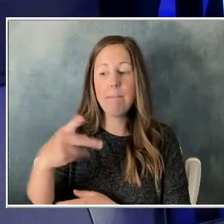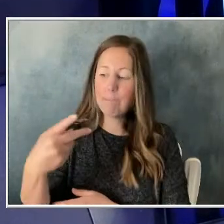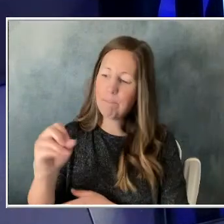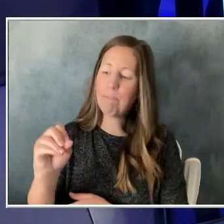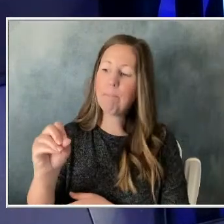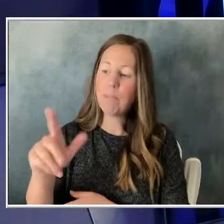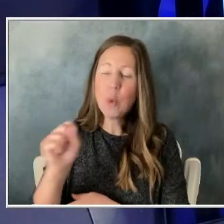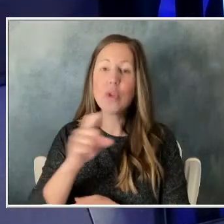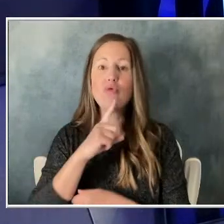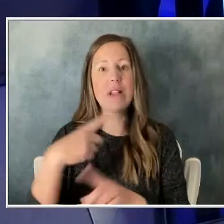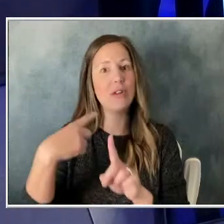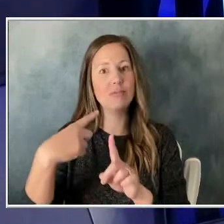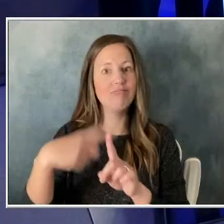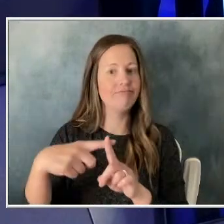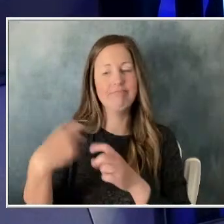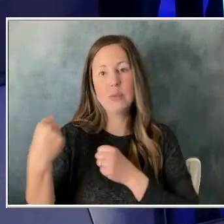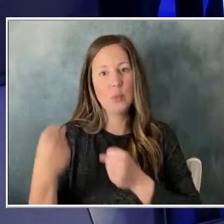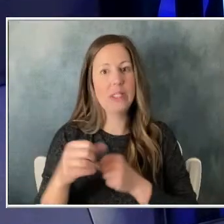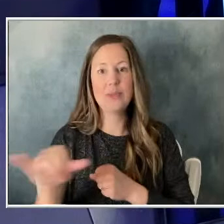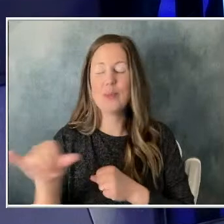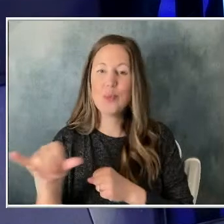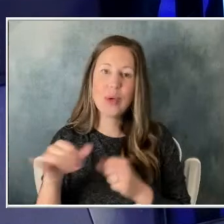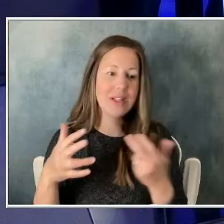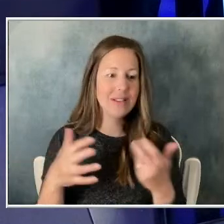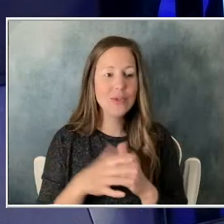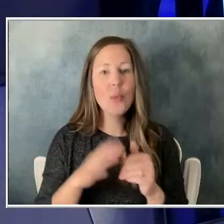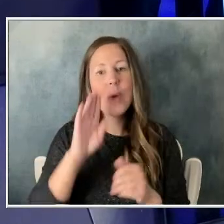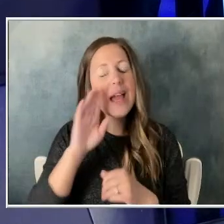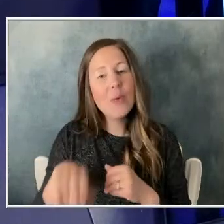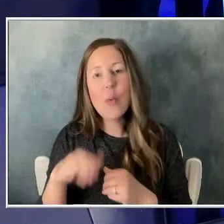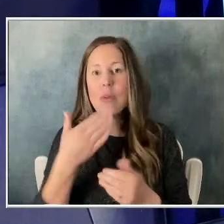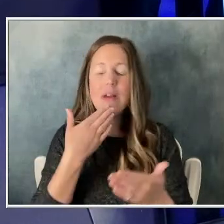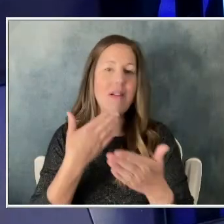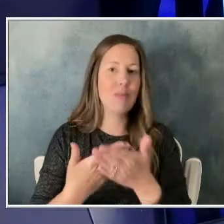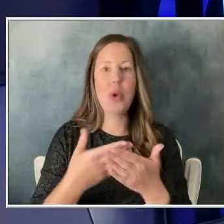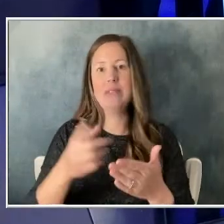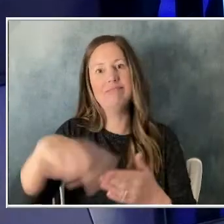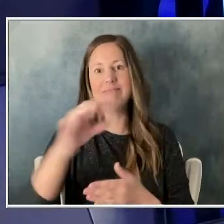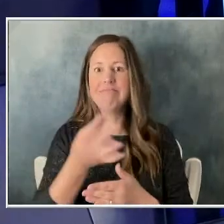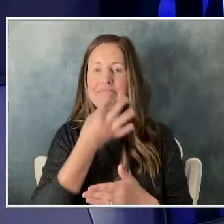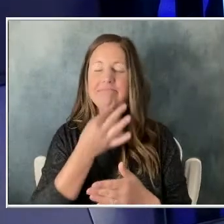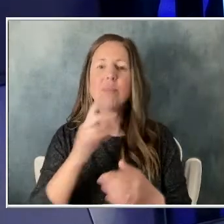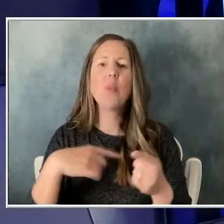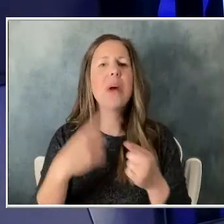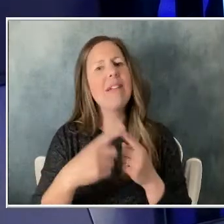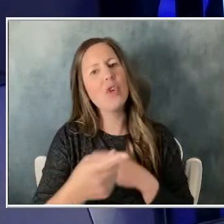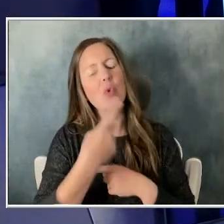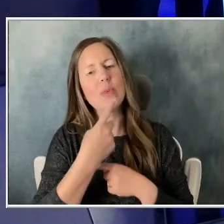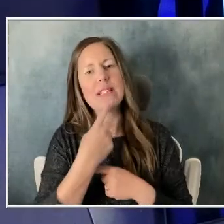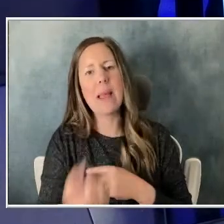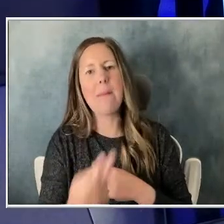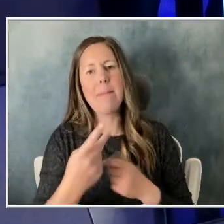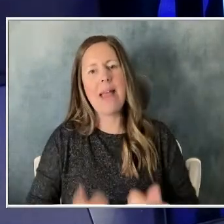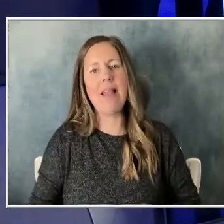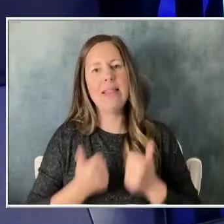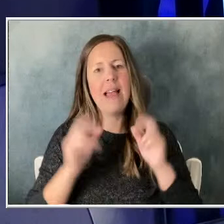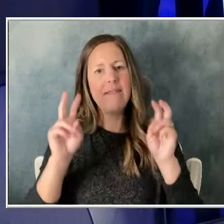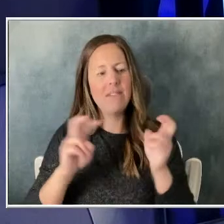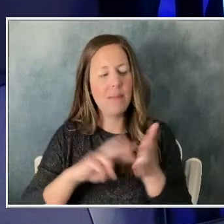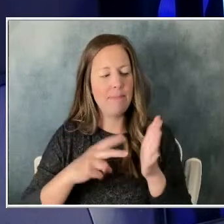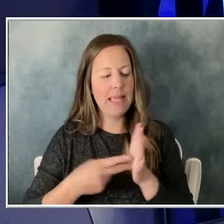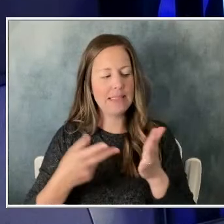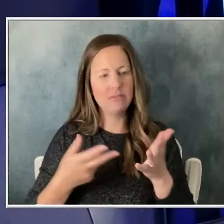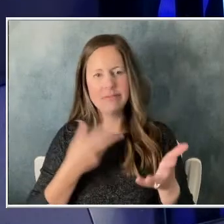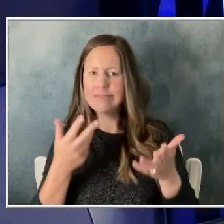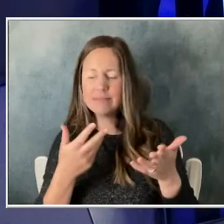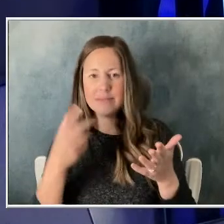times. So I always know I'm in good hands. So when you say back to life, you mean physically being able to do the things, but also mentally not